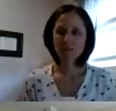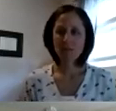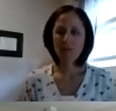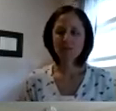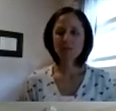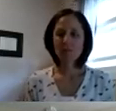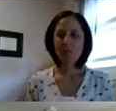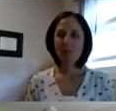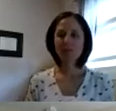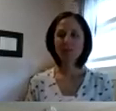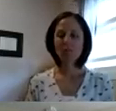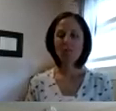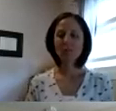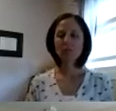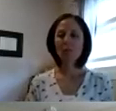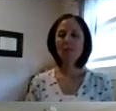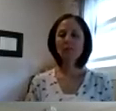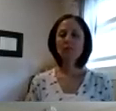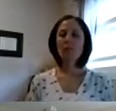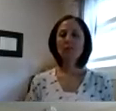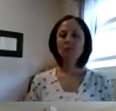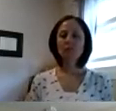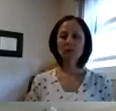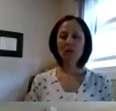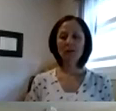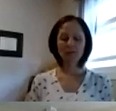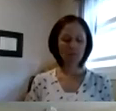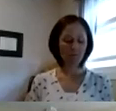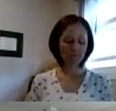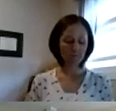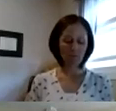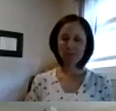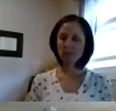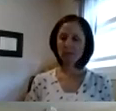perfect. And then actually, sorry, one more quick came in before we moved on, which I think you'll address later.